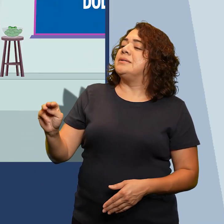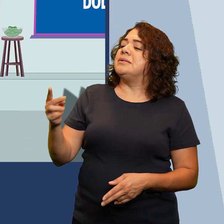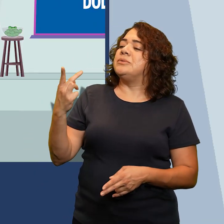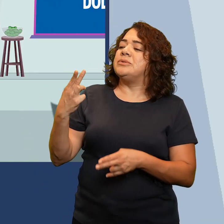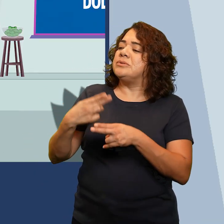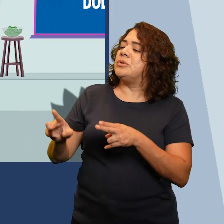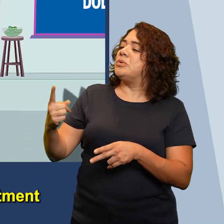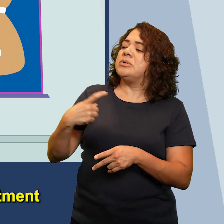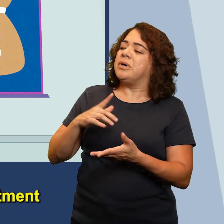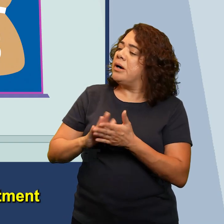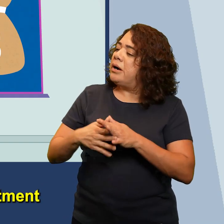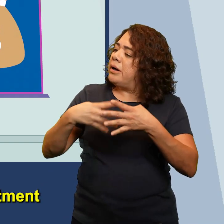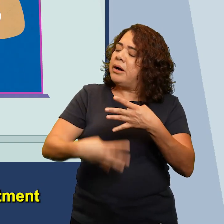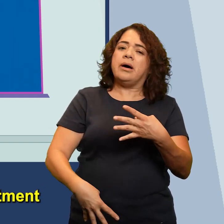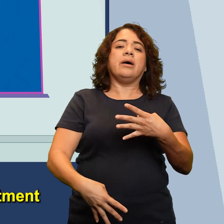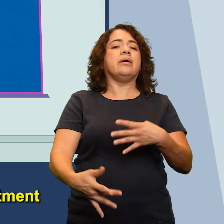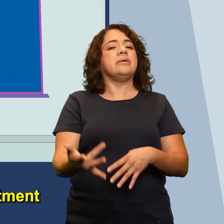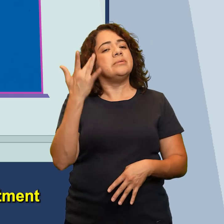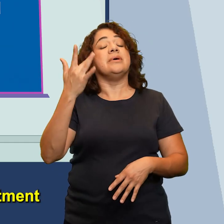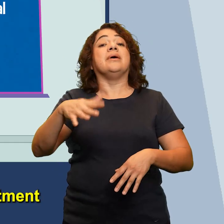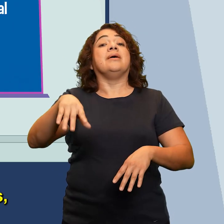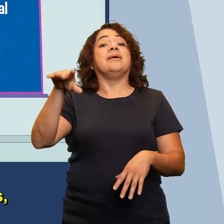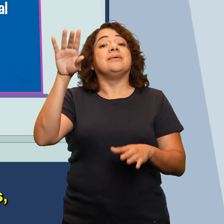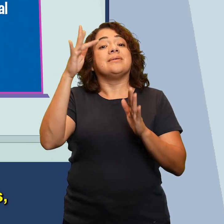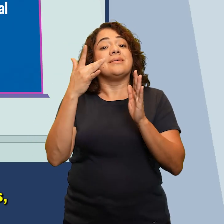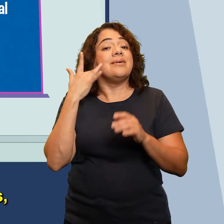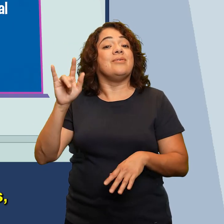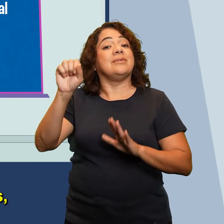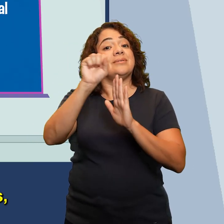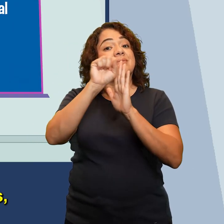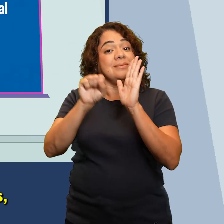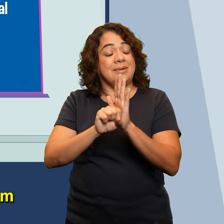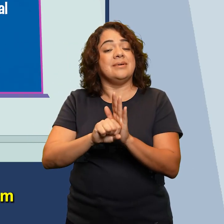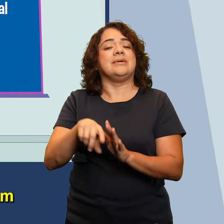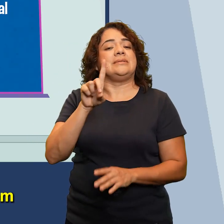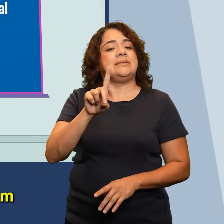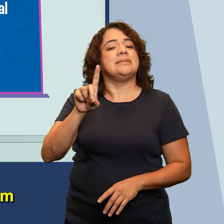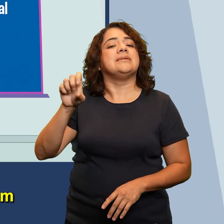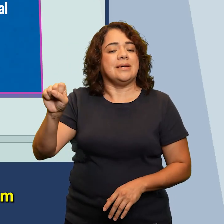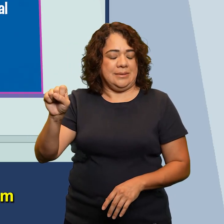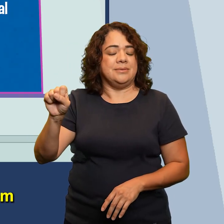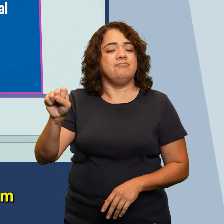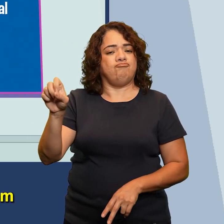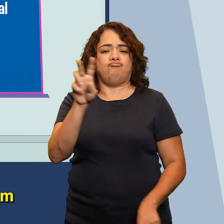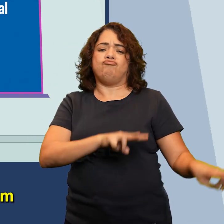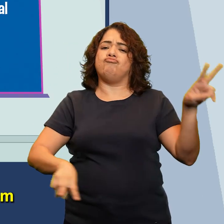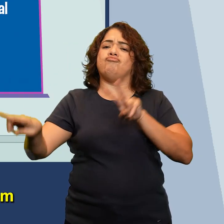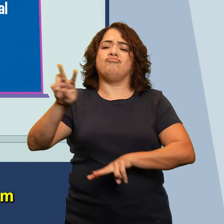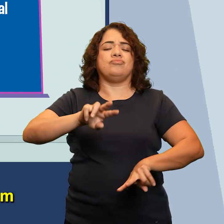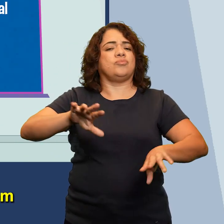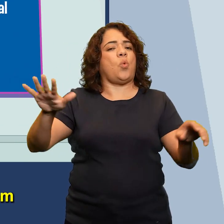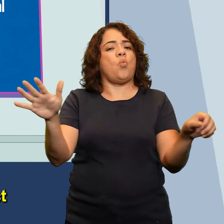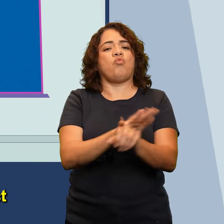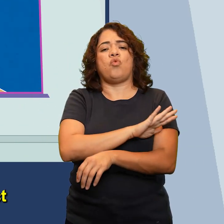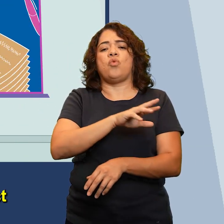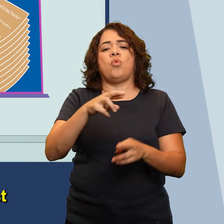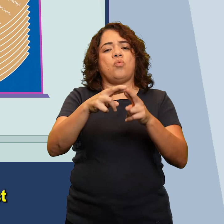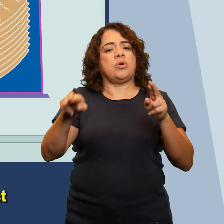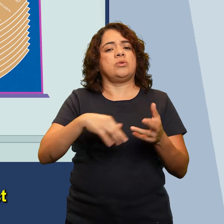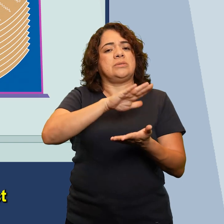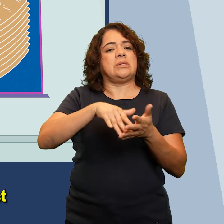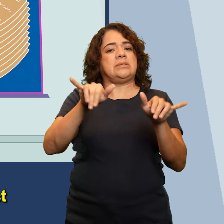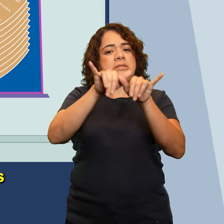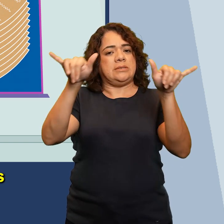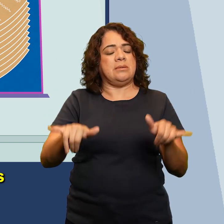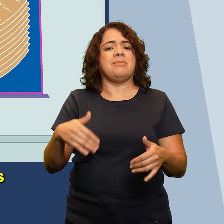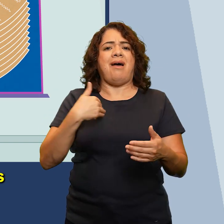question. The state government's Department of Developmental Services, or DDS, oversees the system and actually has